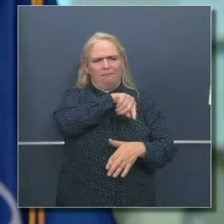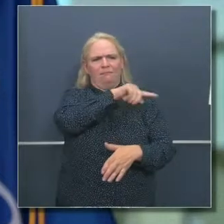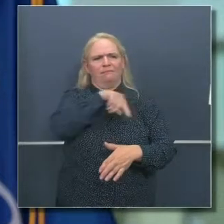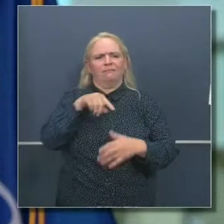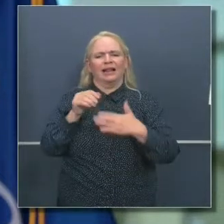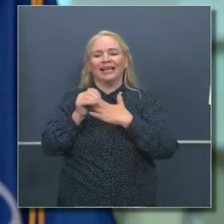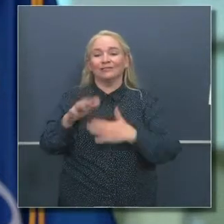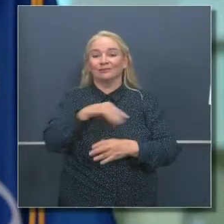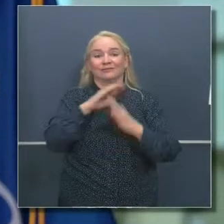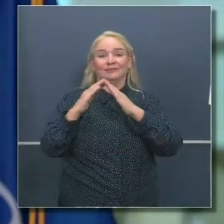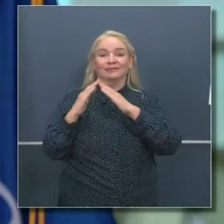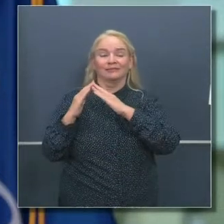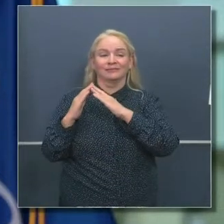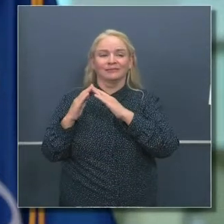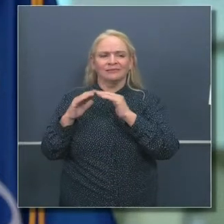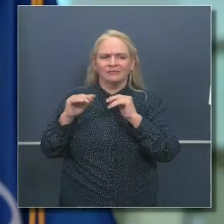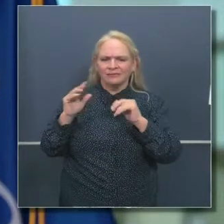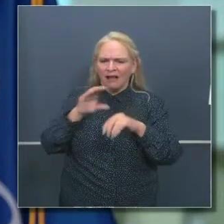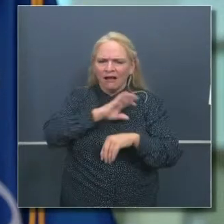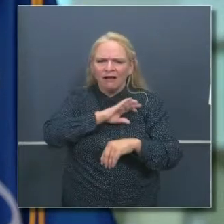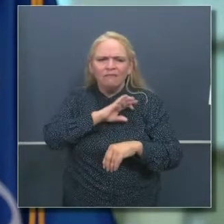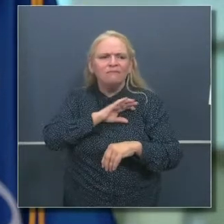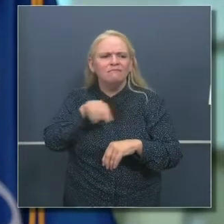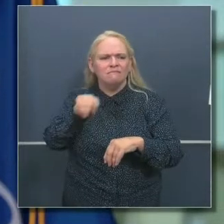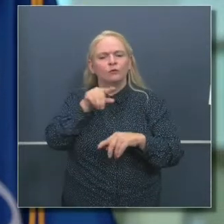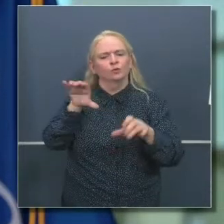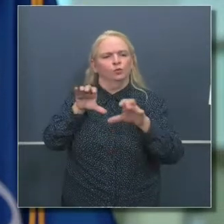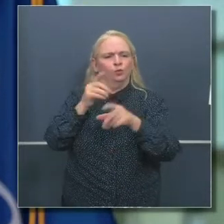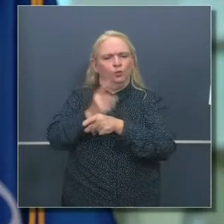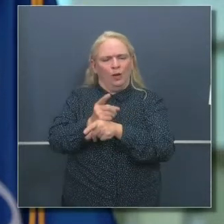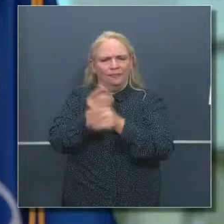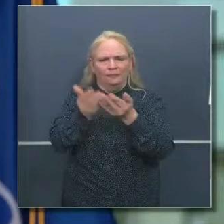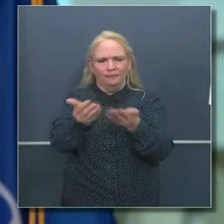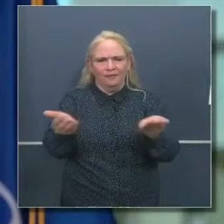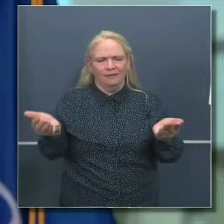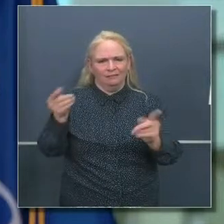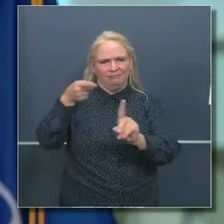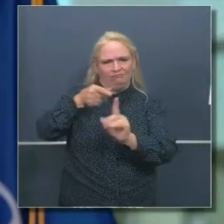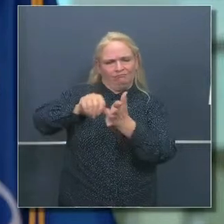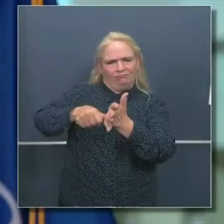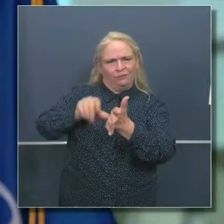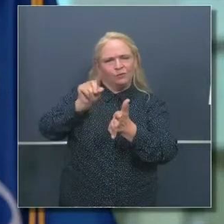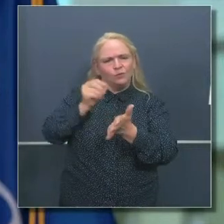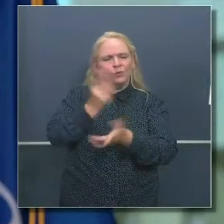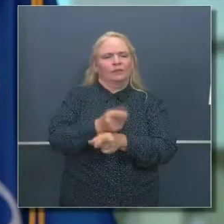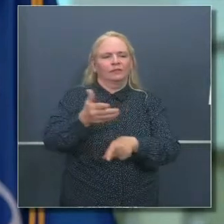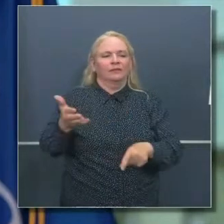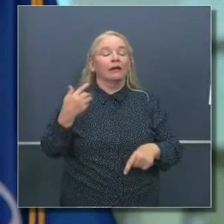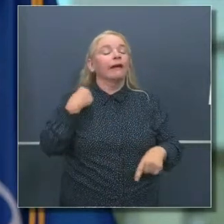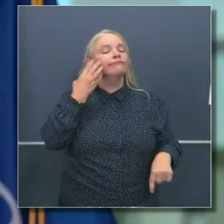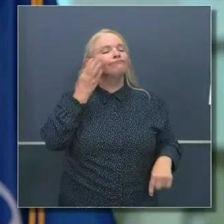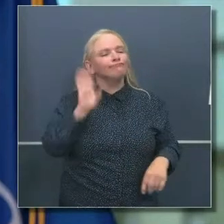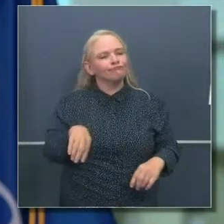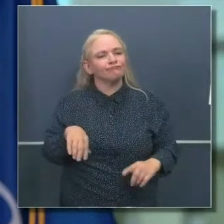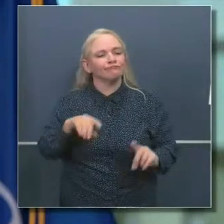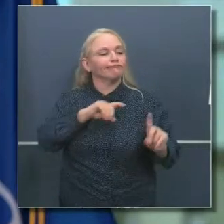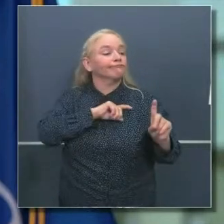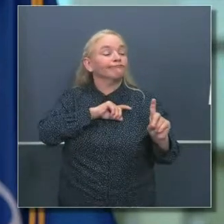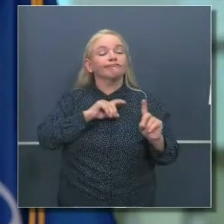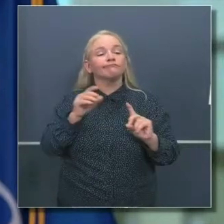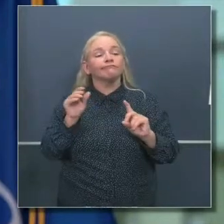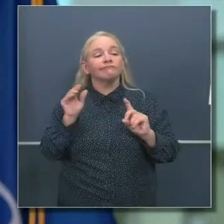and the like to do justice. But as you know, a lot of local enforcement is also targeted for